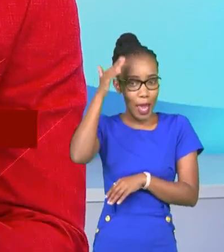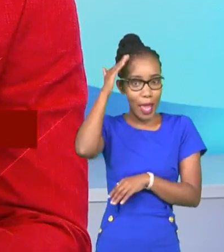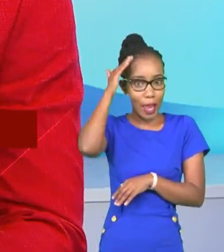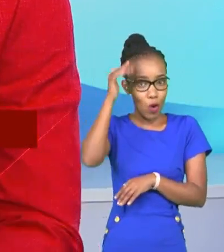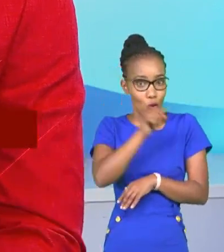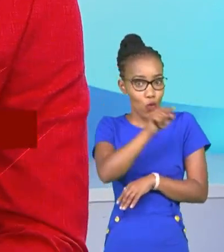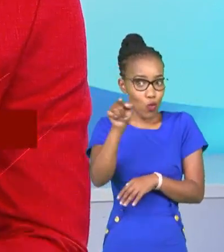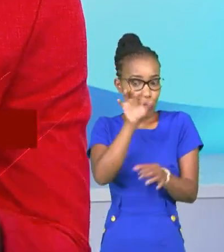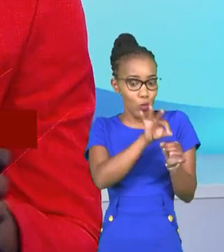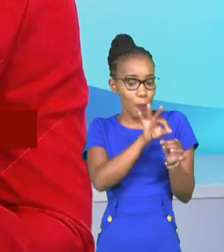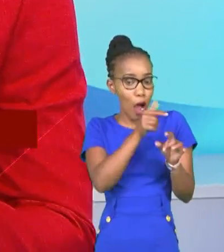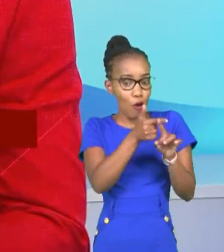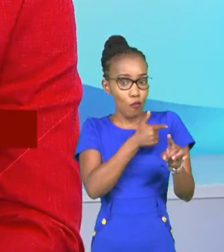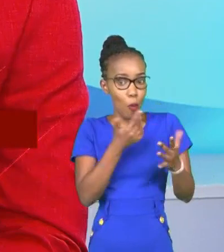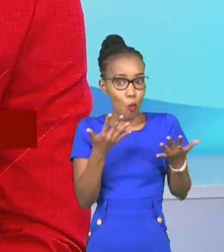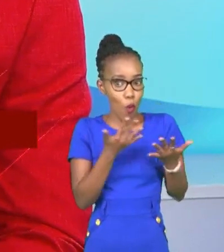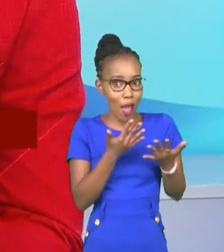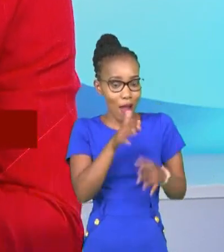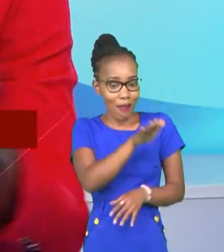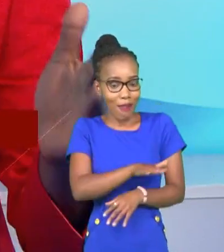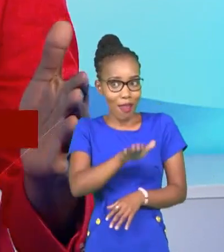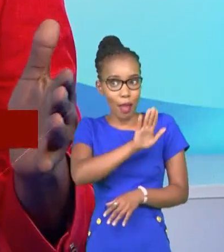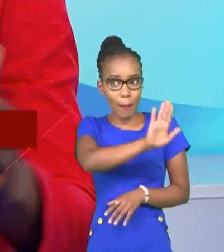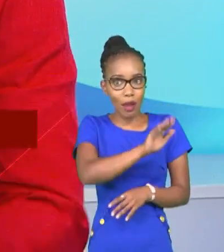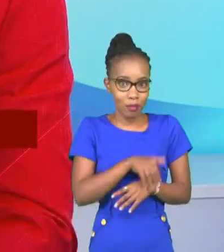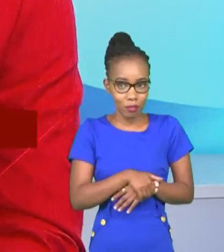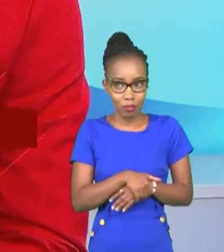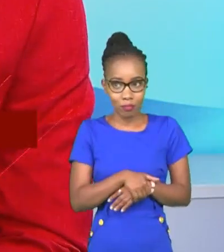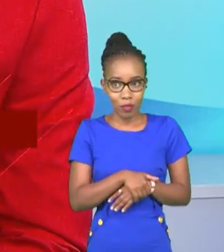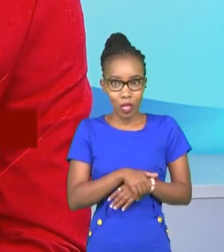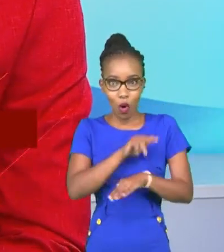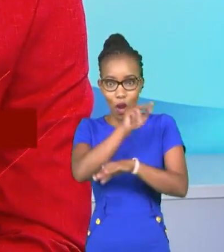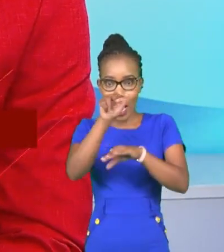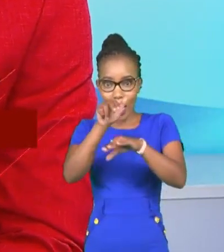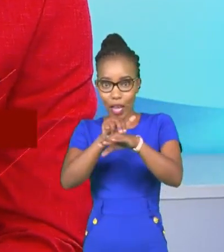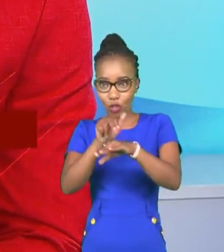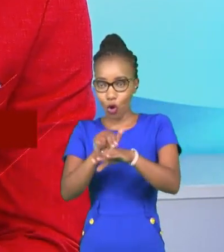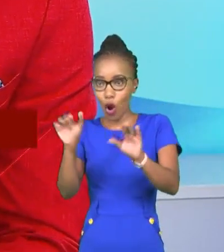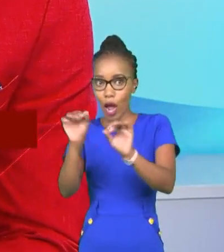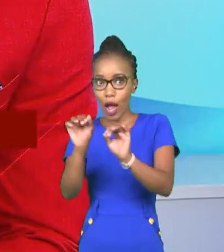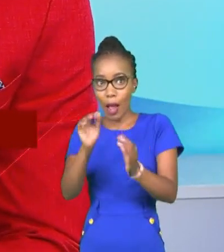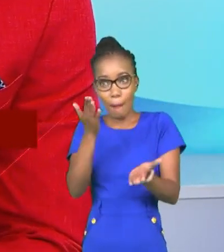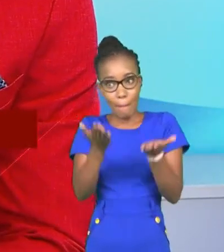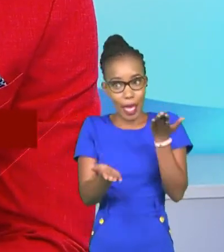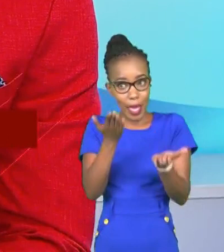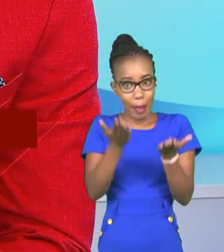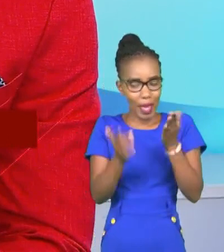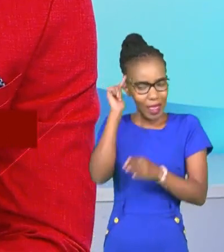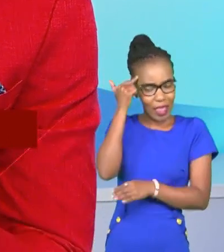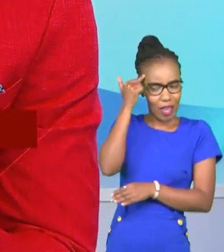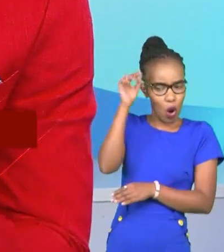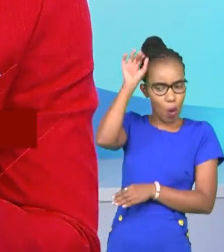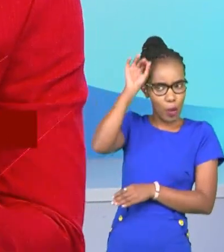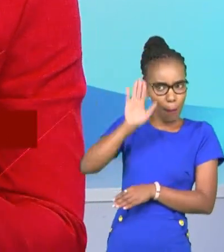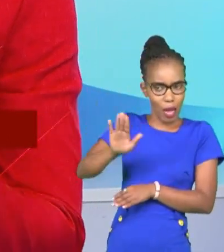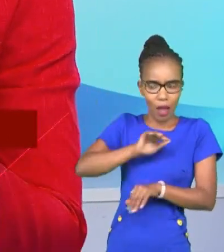you are elected from your constituent. You are not elected on a national scale. Mm. So maybe your chain of thought